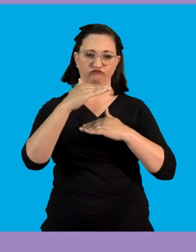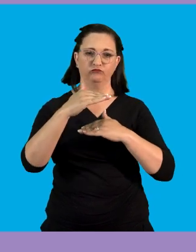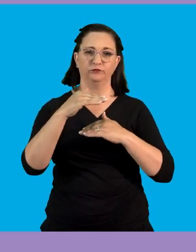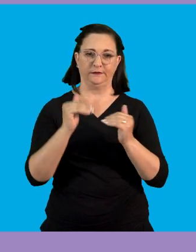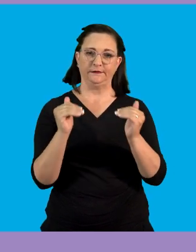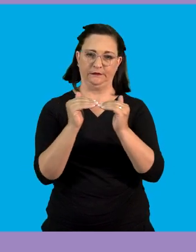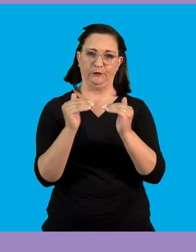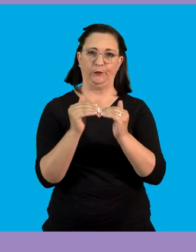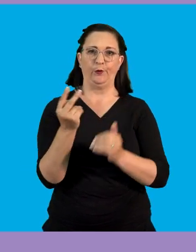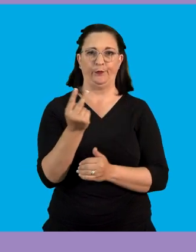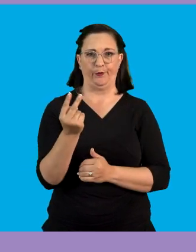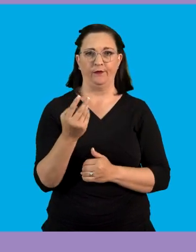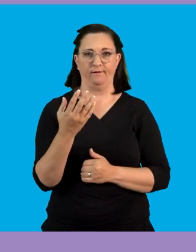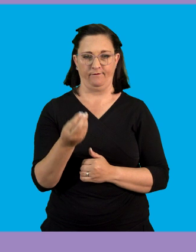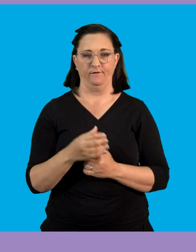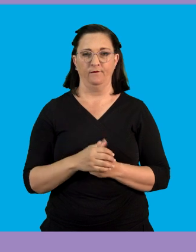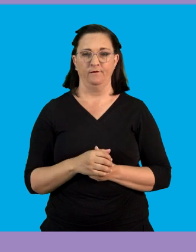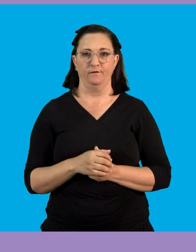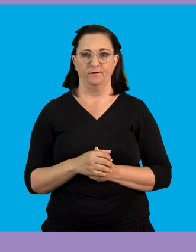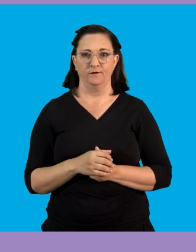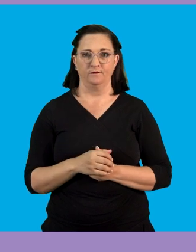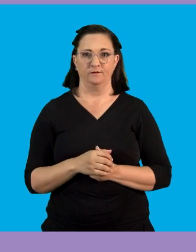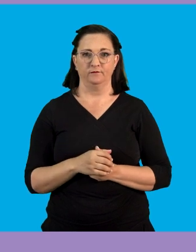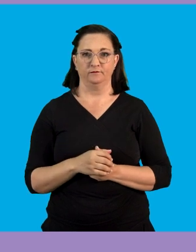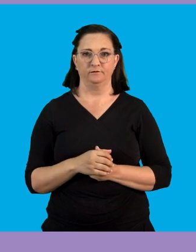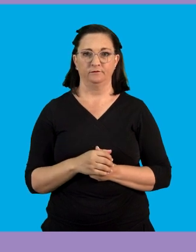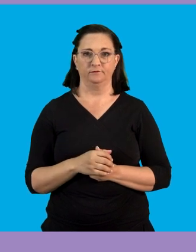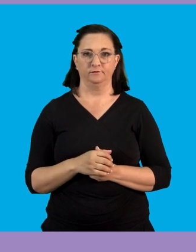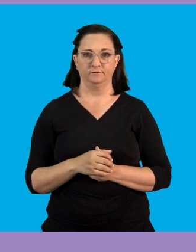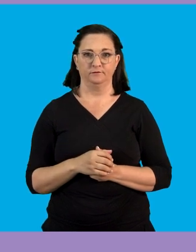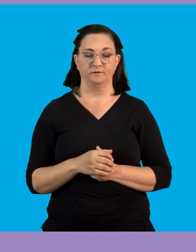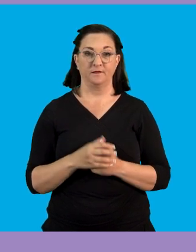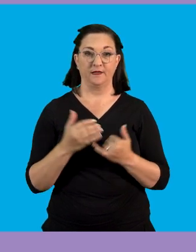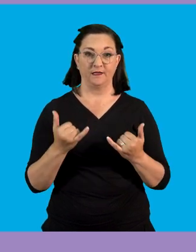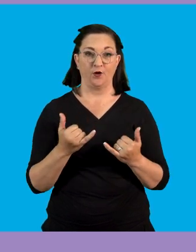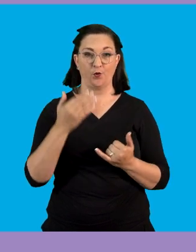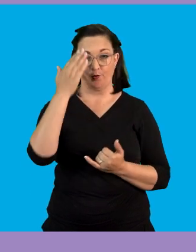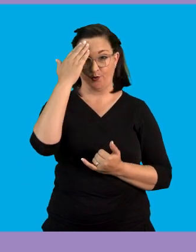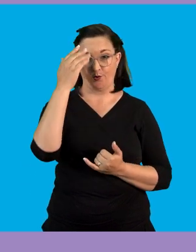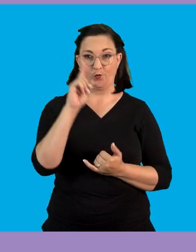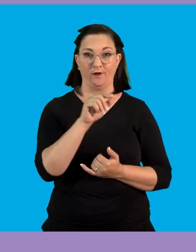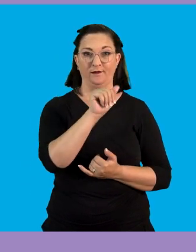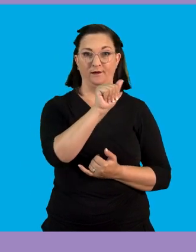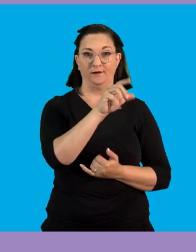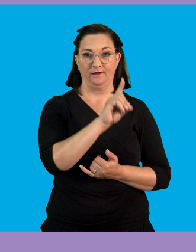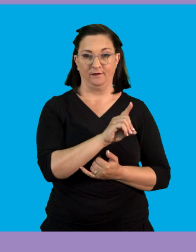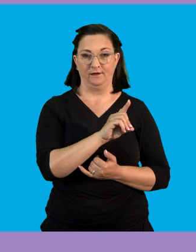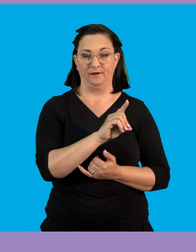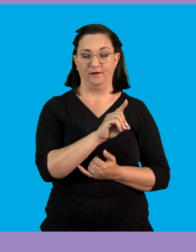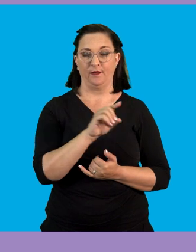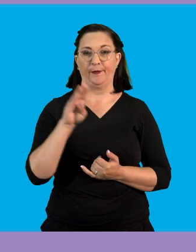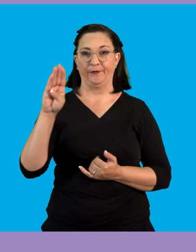equal. Again, opposite sides are parallel, so we now know that AD is